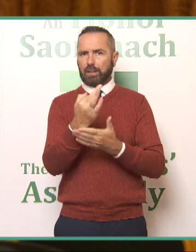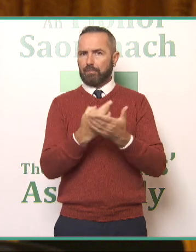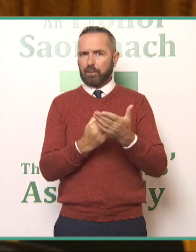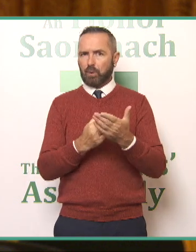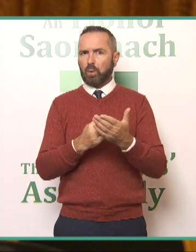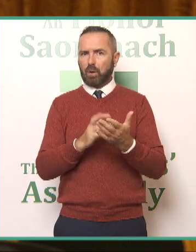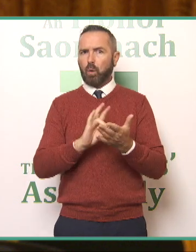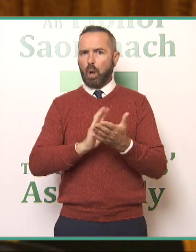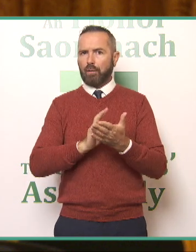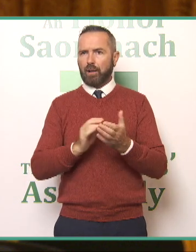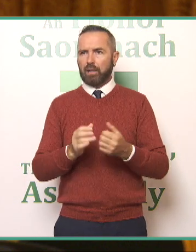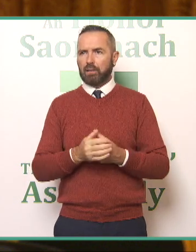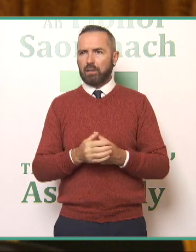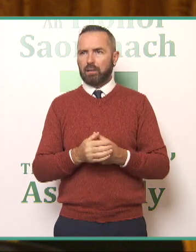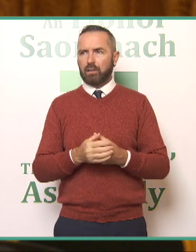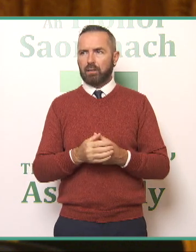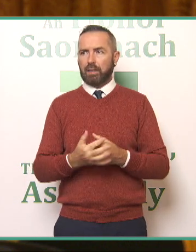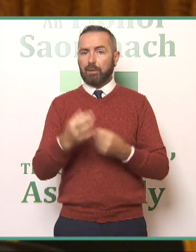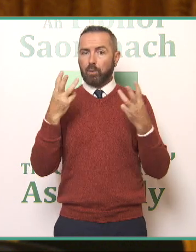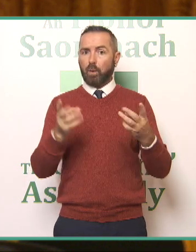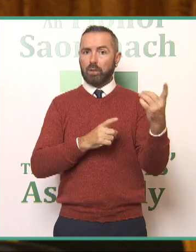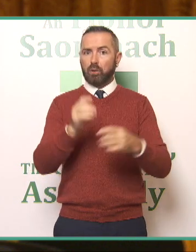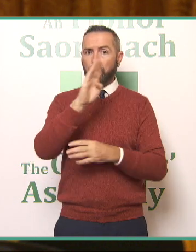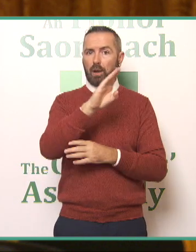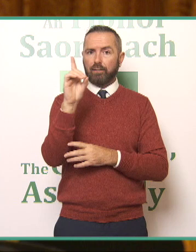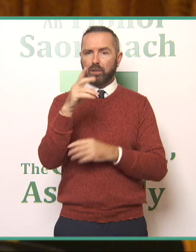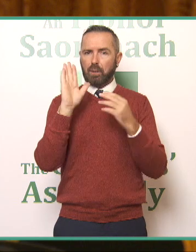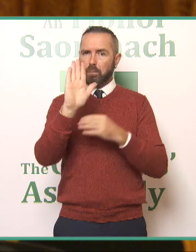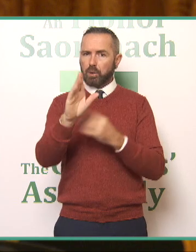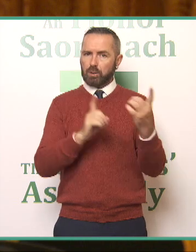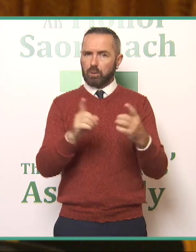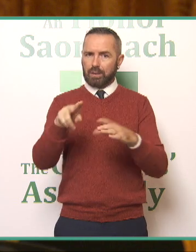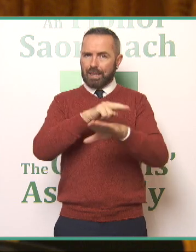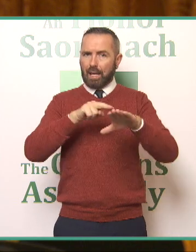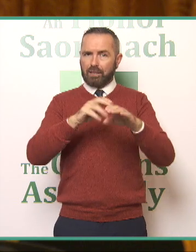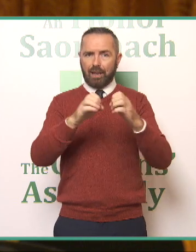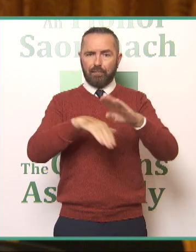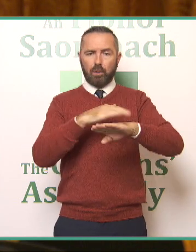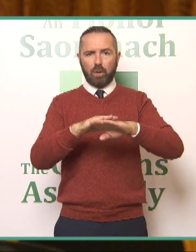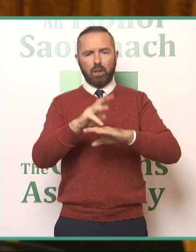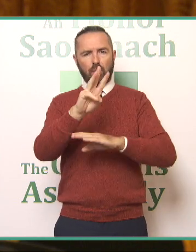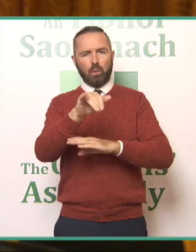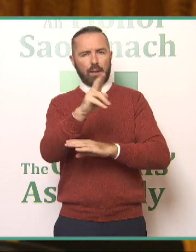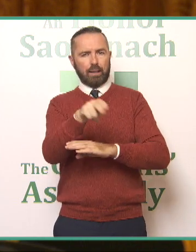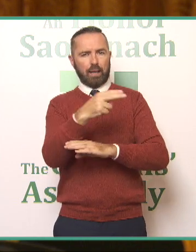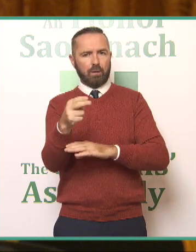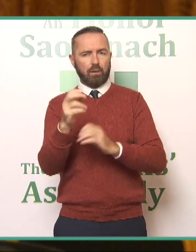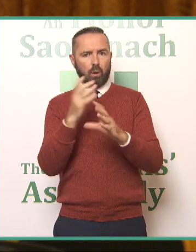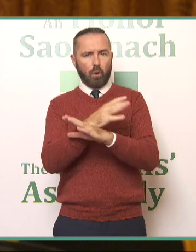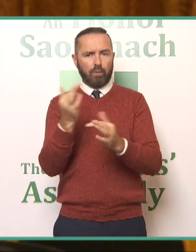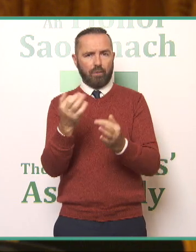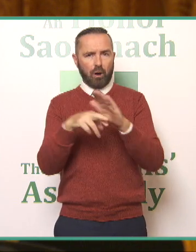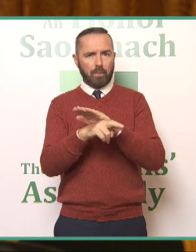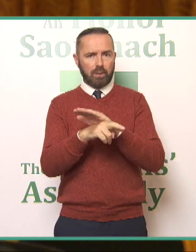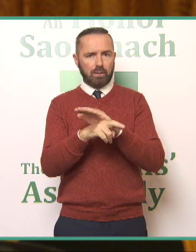qualify. If we want to do this biodiversity, it needs to be on a national basis everywhere. Why can not all farmers qualify for